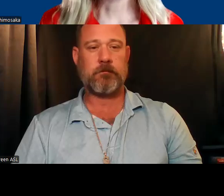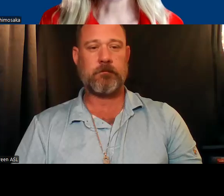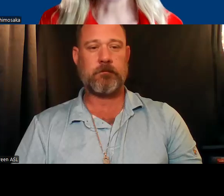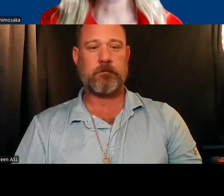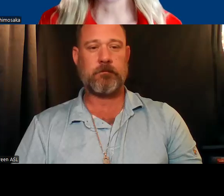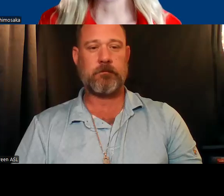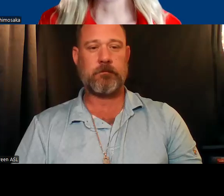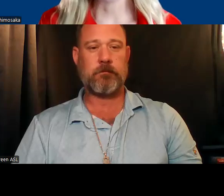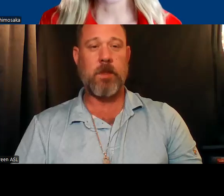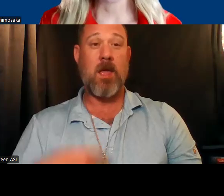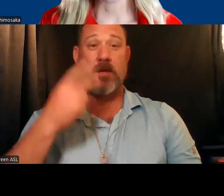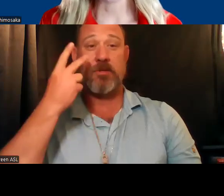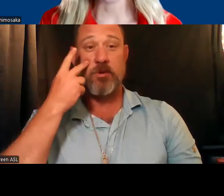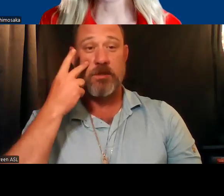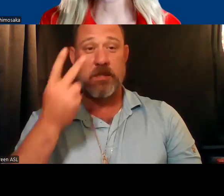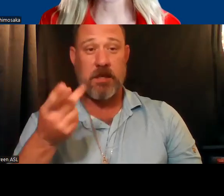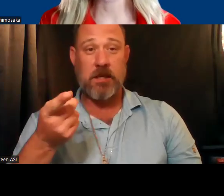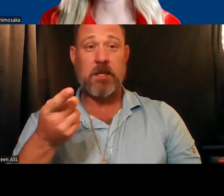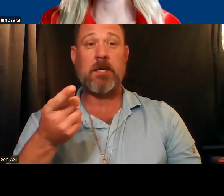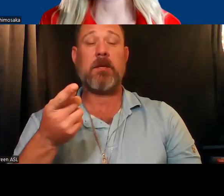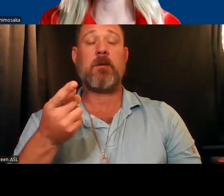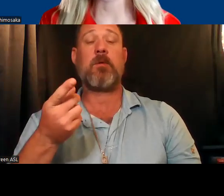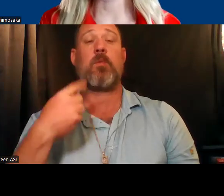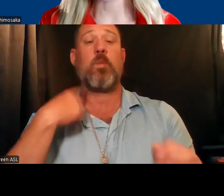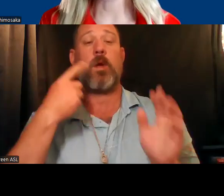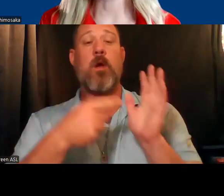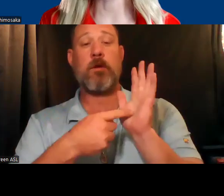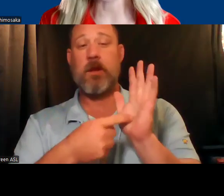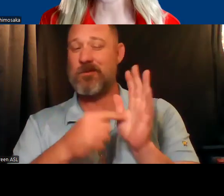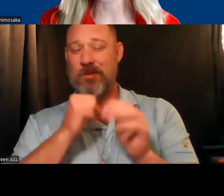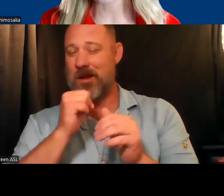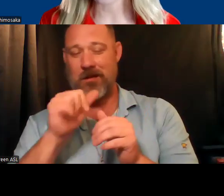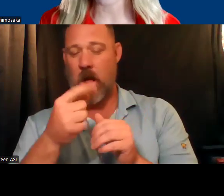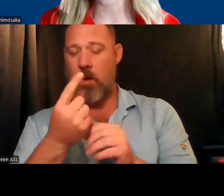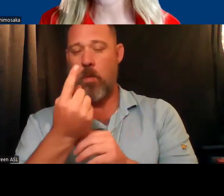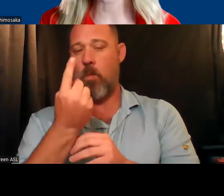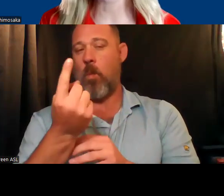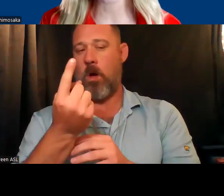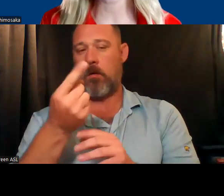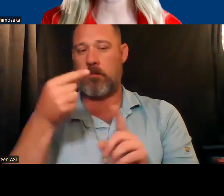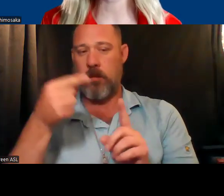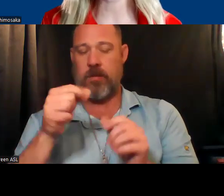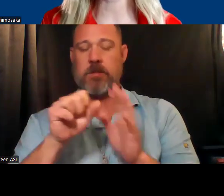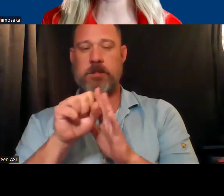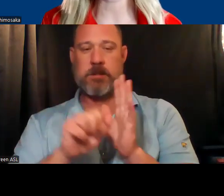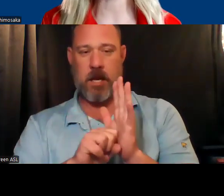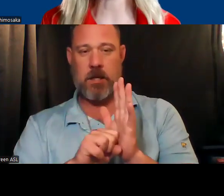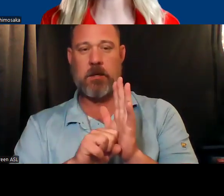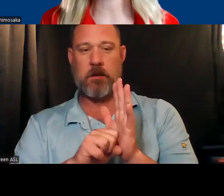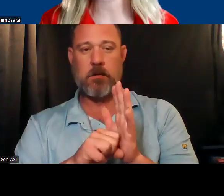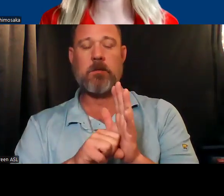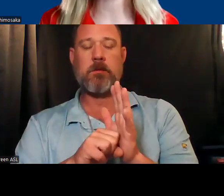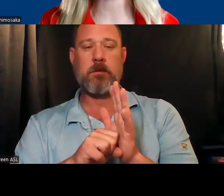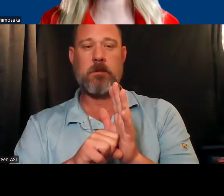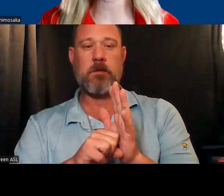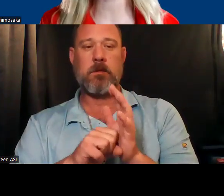As you can see with this slide here, we are demonstrating that there is not just one area of the state that we are